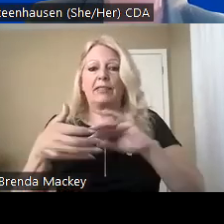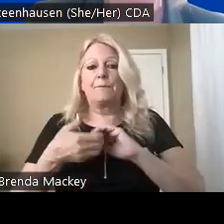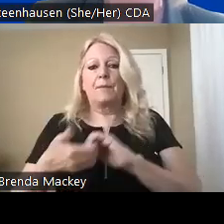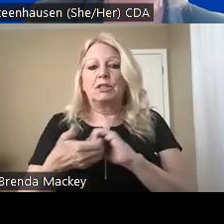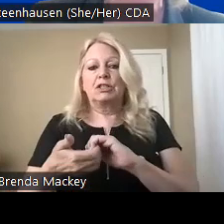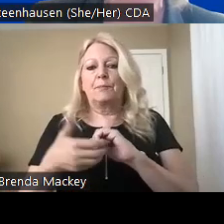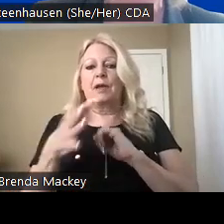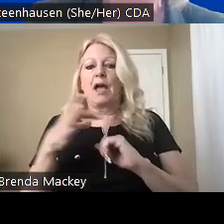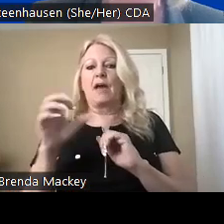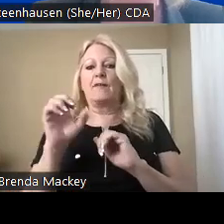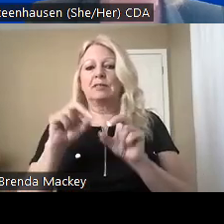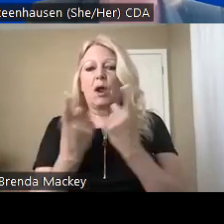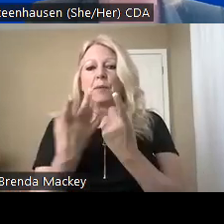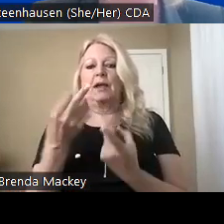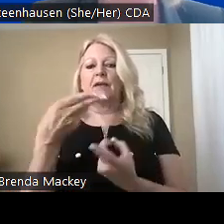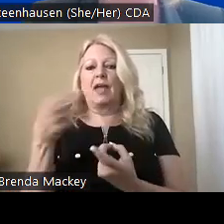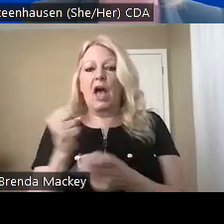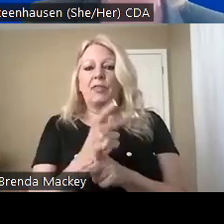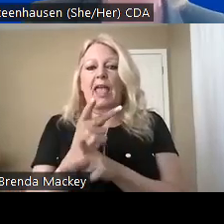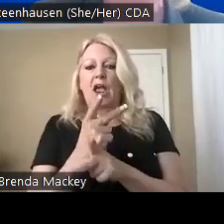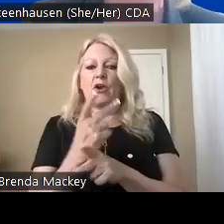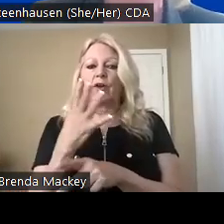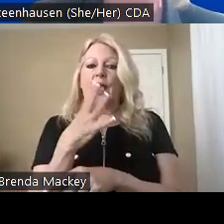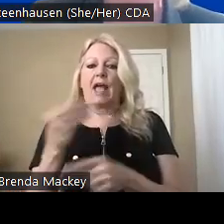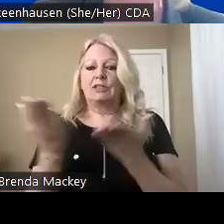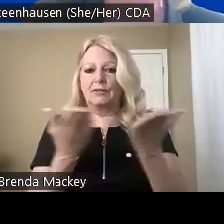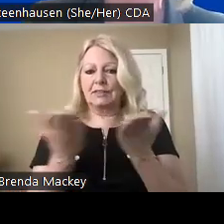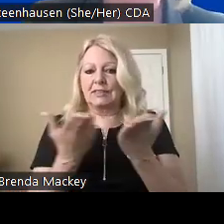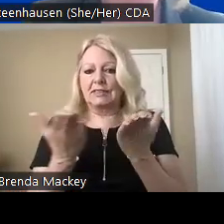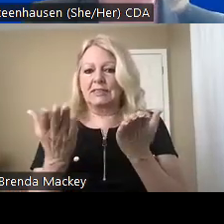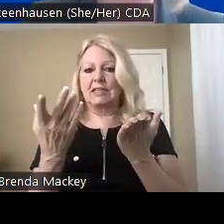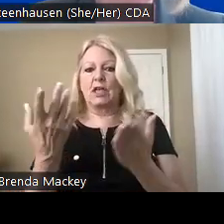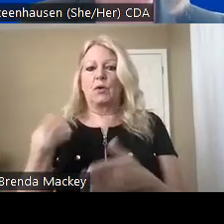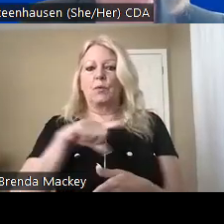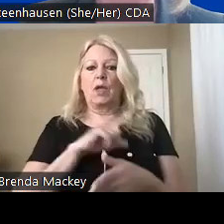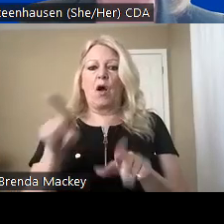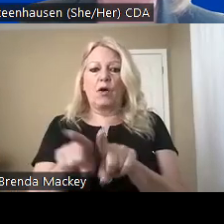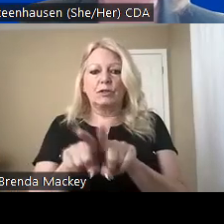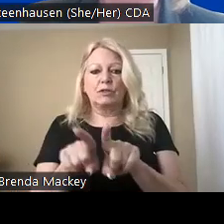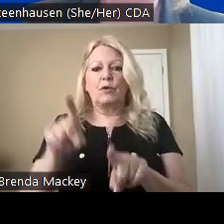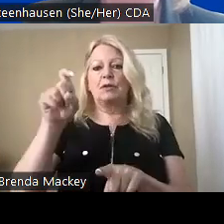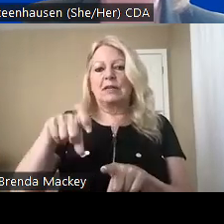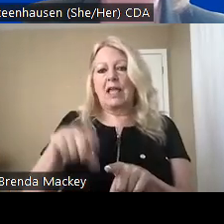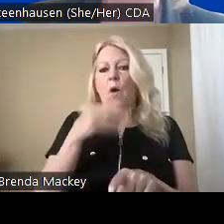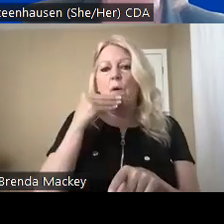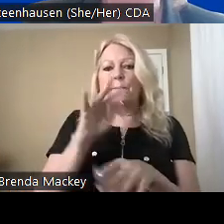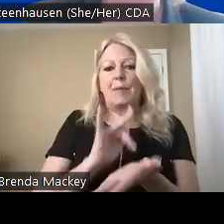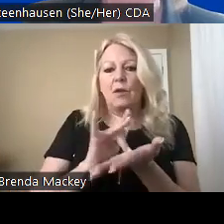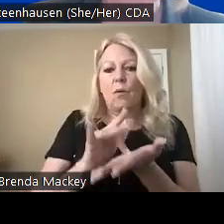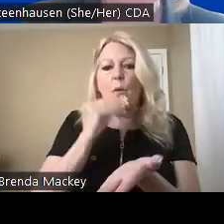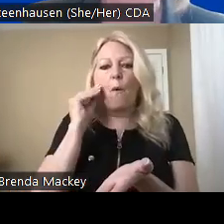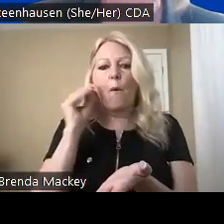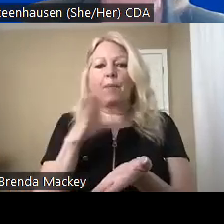and community-based service programs, that's the part that DHCS is leading, and then CDA is leading on the analysis of